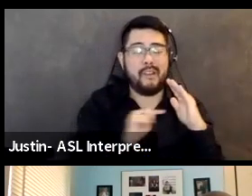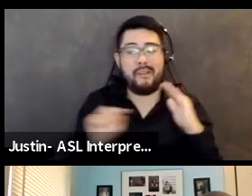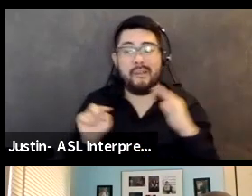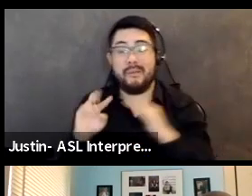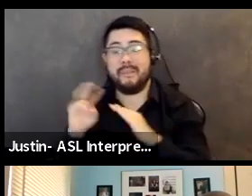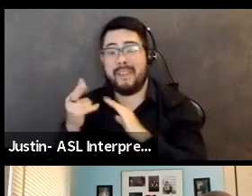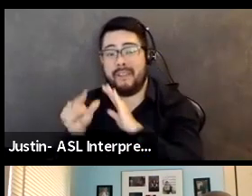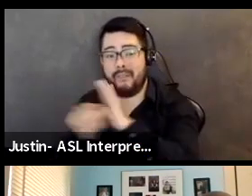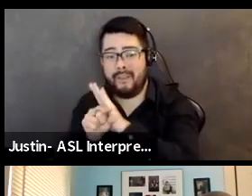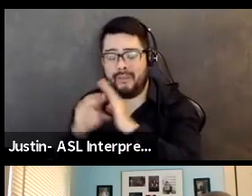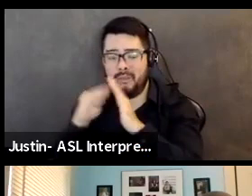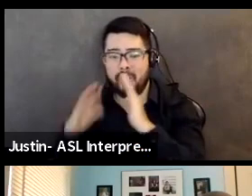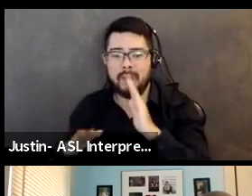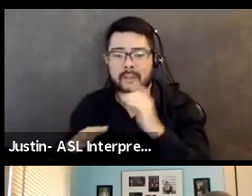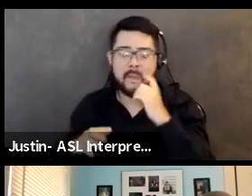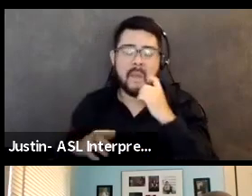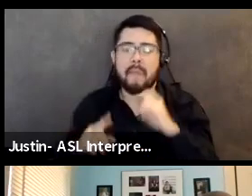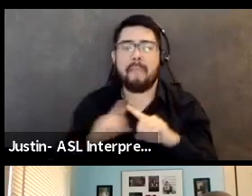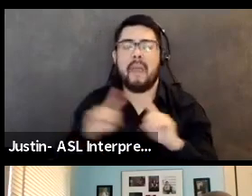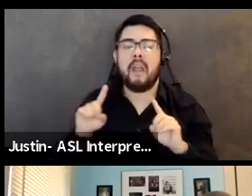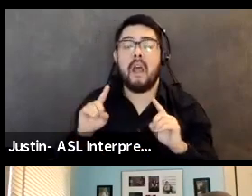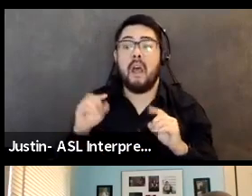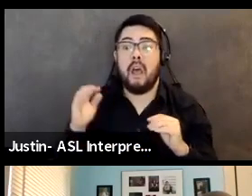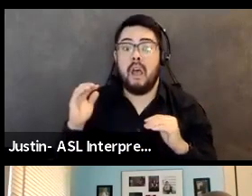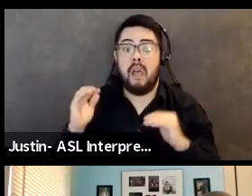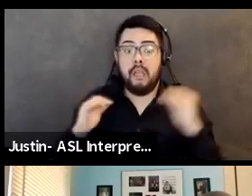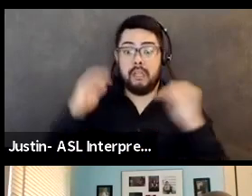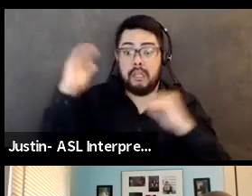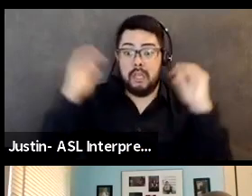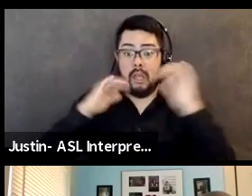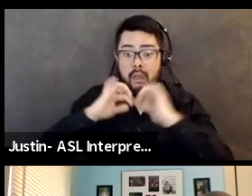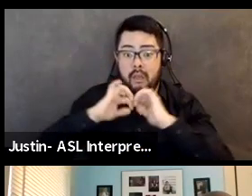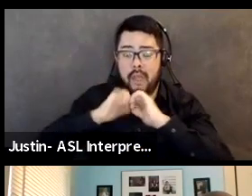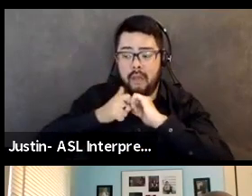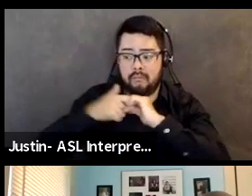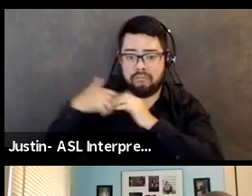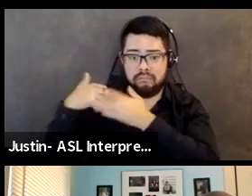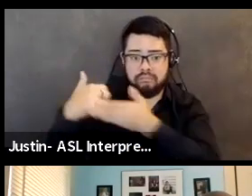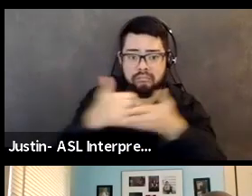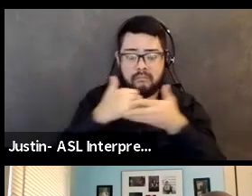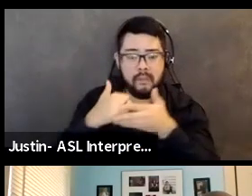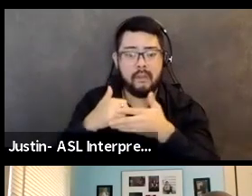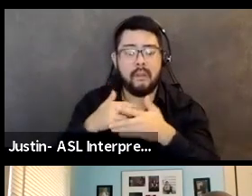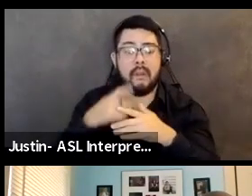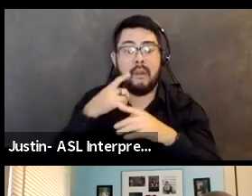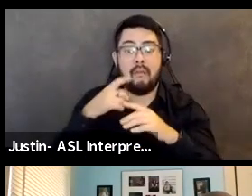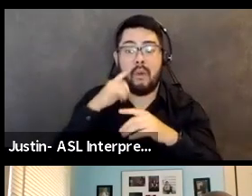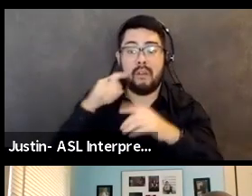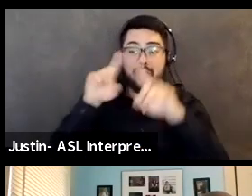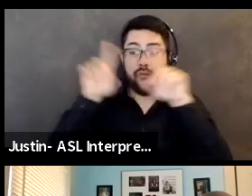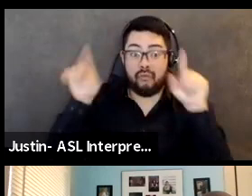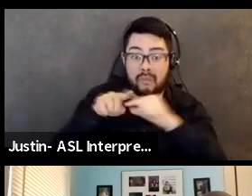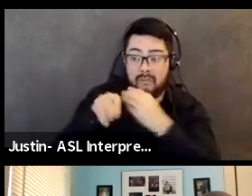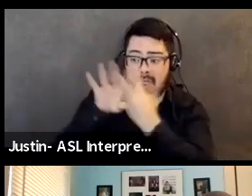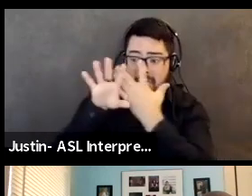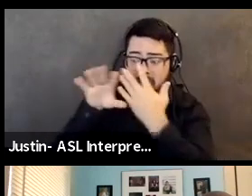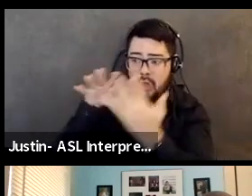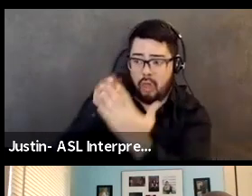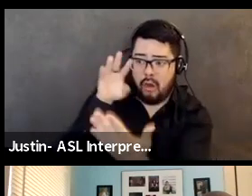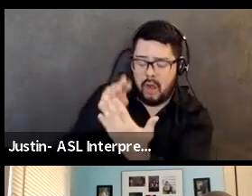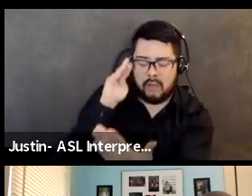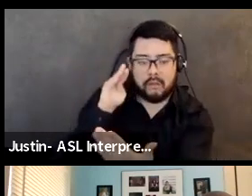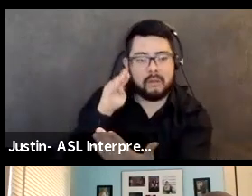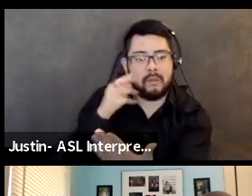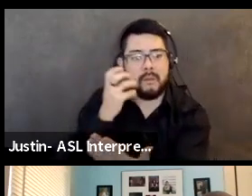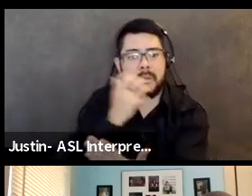adult but mediation of learning through a screen is critical we know that there's a lot about